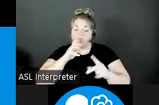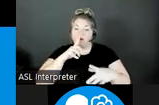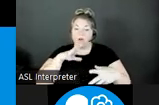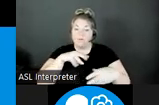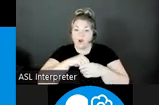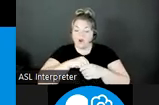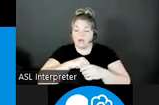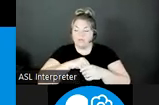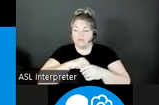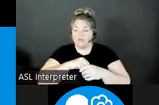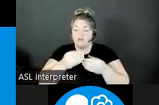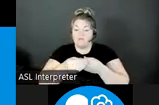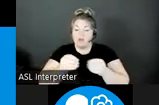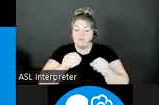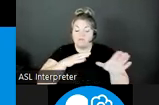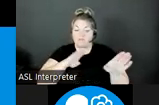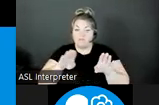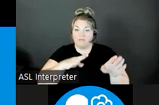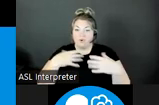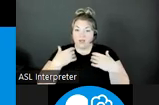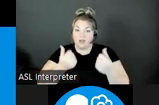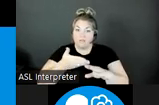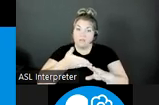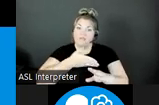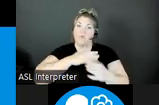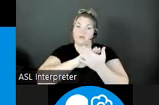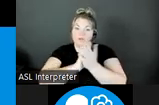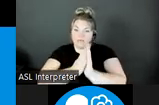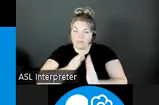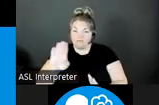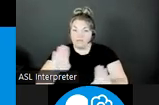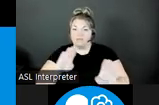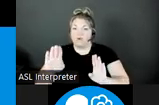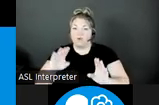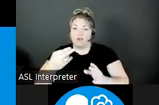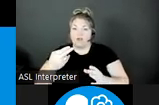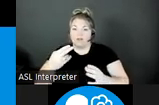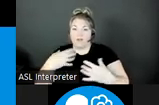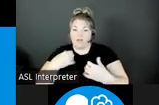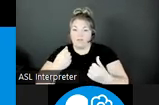of the Office of Behavioral Health before it became the Behavioral Health Administration.